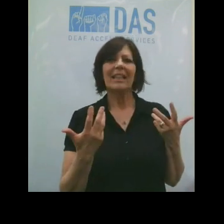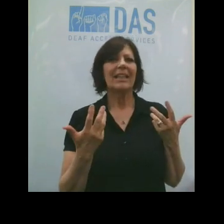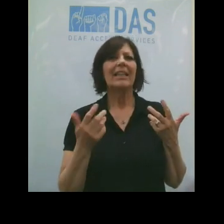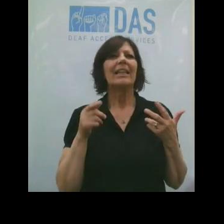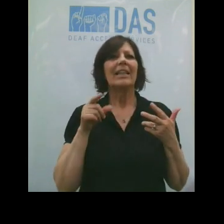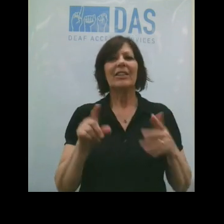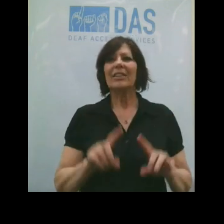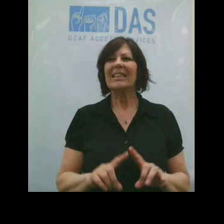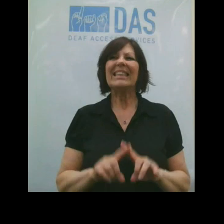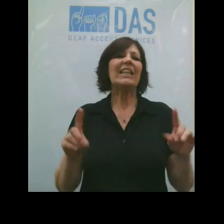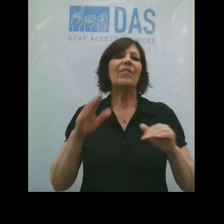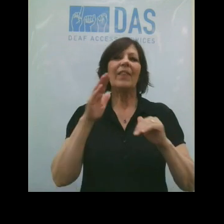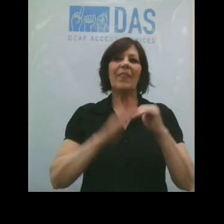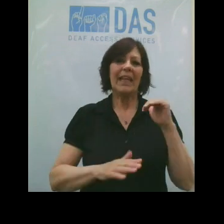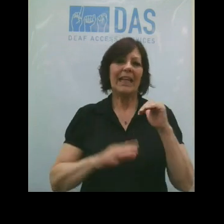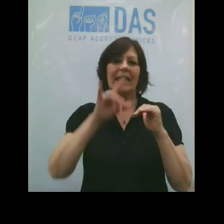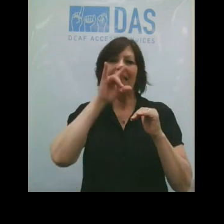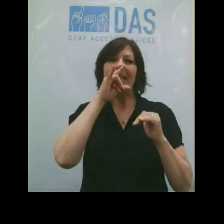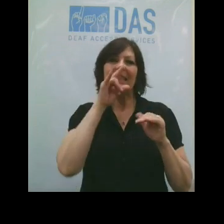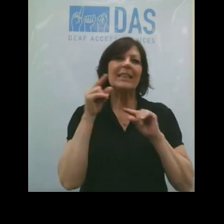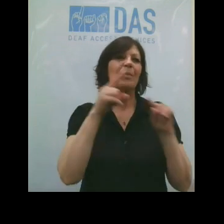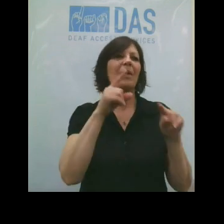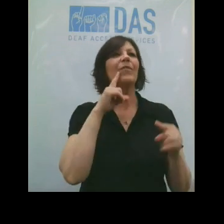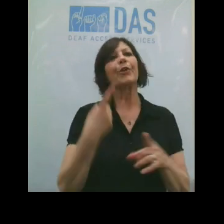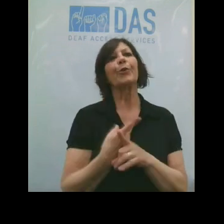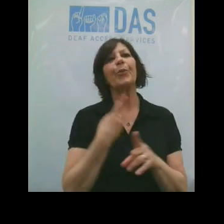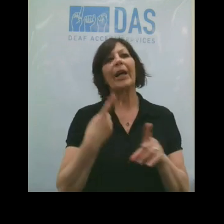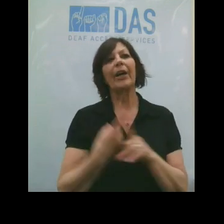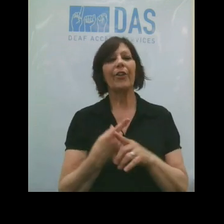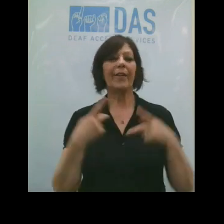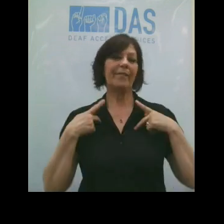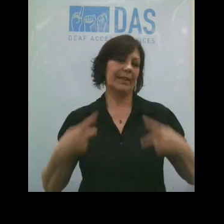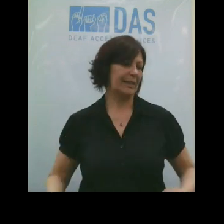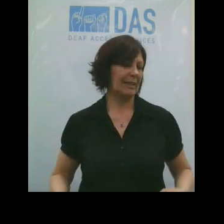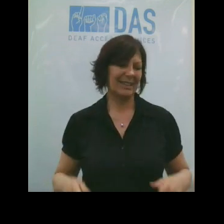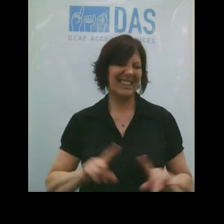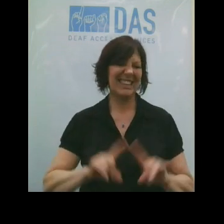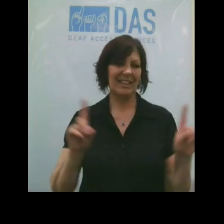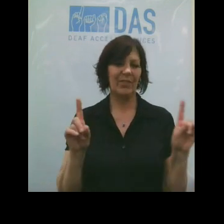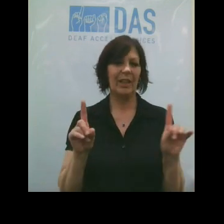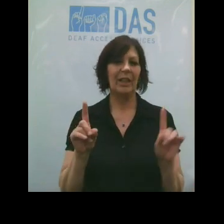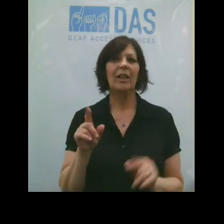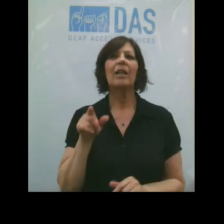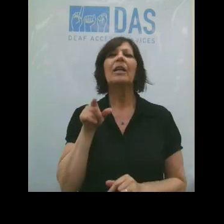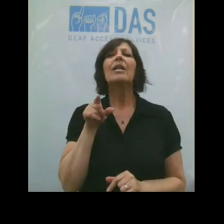are different than kids that are coming in for their well child care and their immunizations. So,